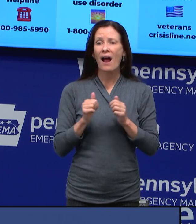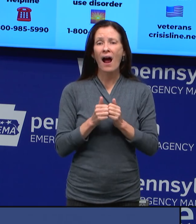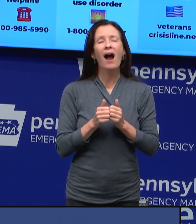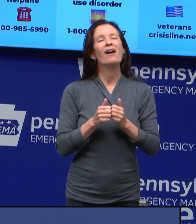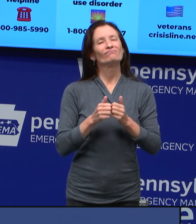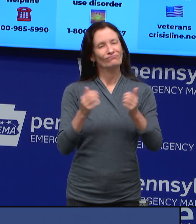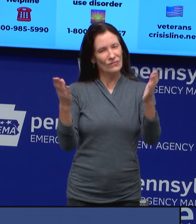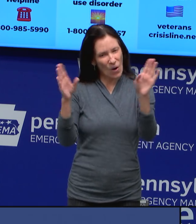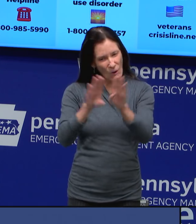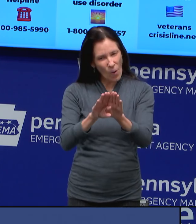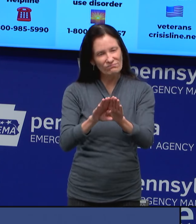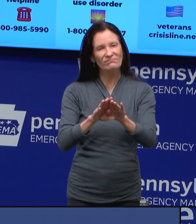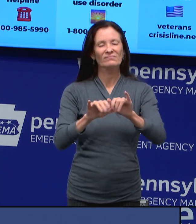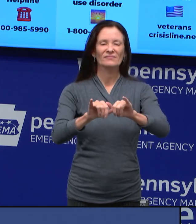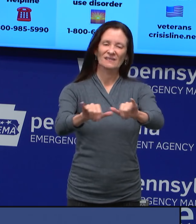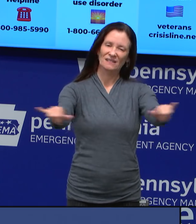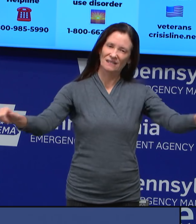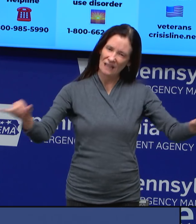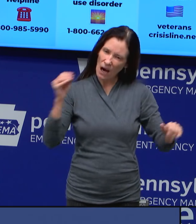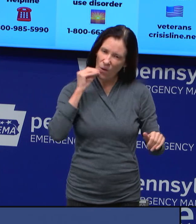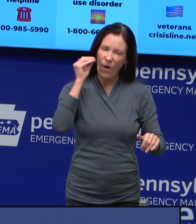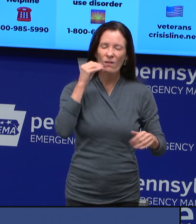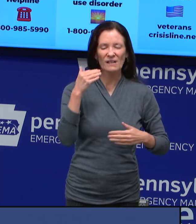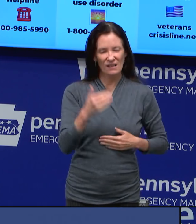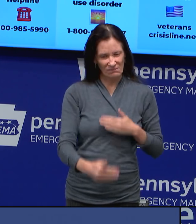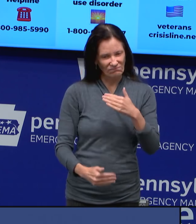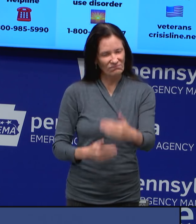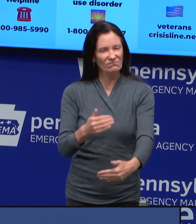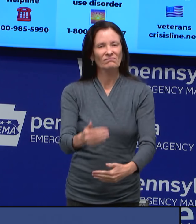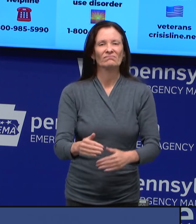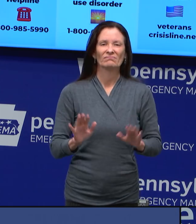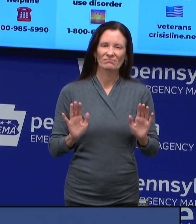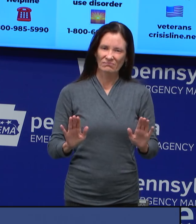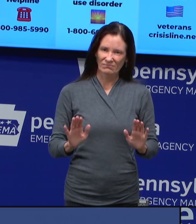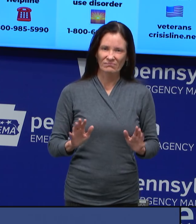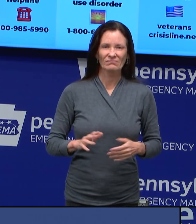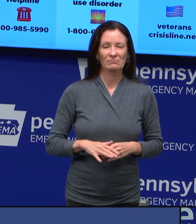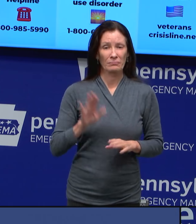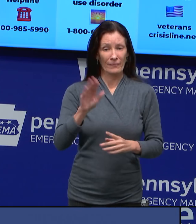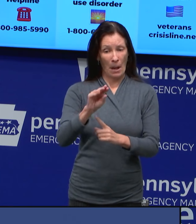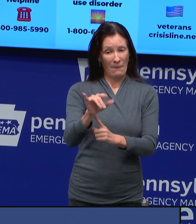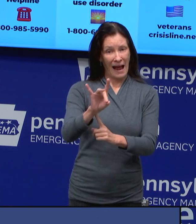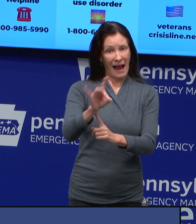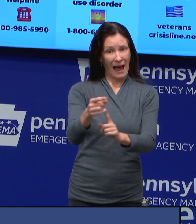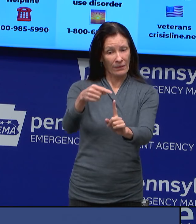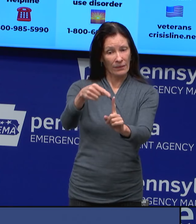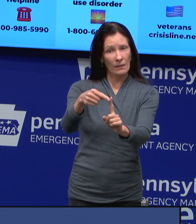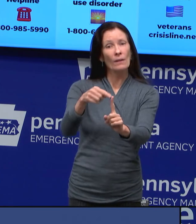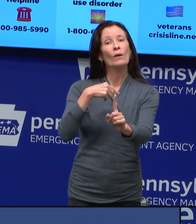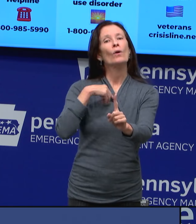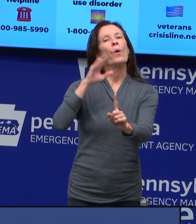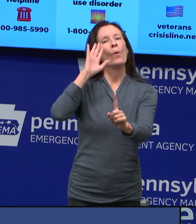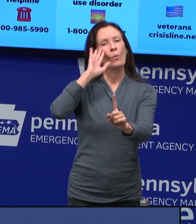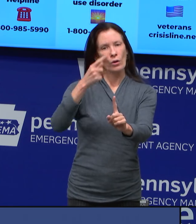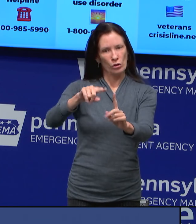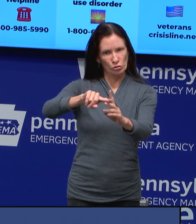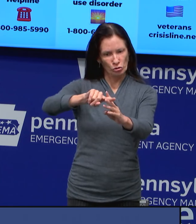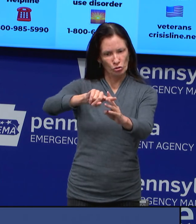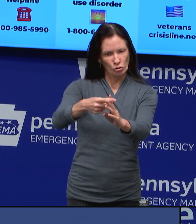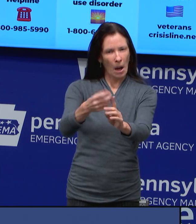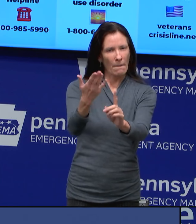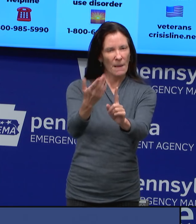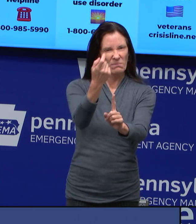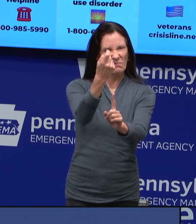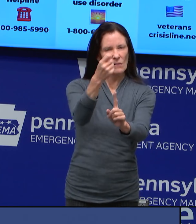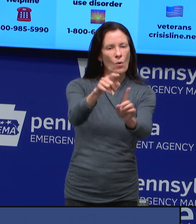stay-at-home orders. But now, starting on May 8th, we'll be ready to start the reopening, going from red to